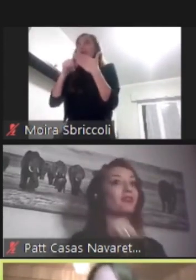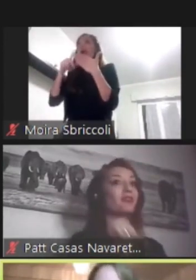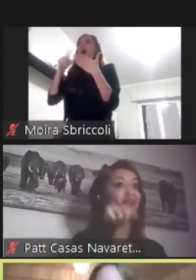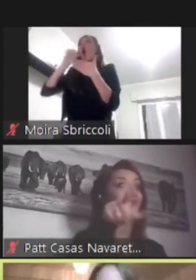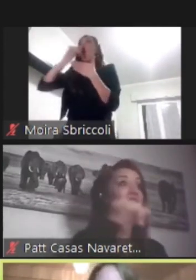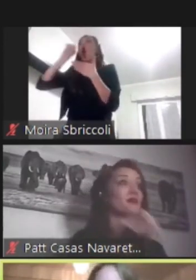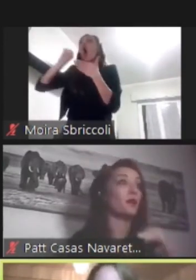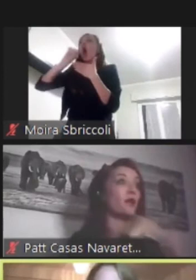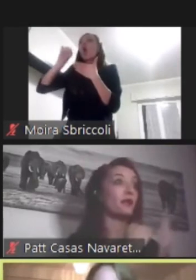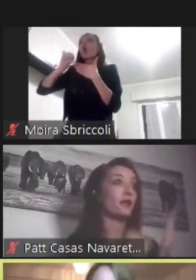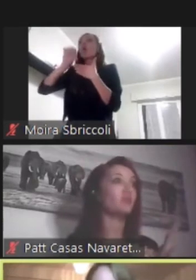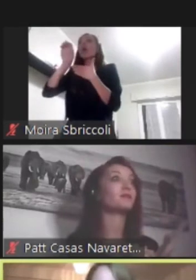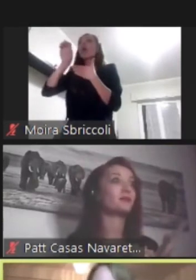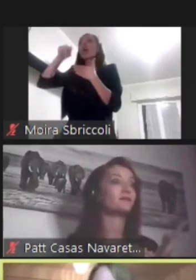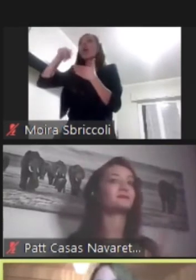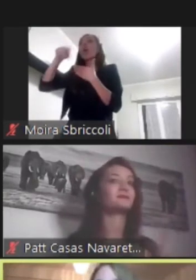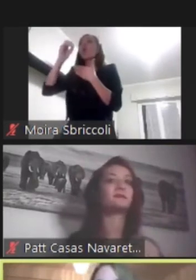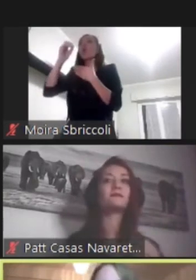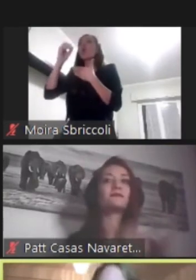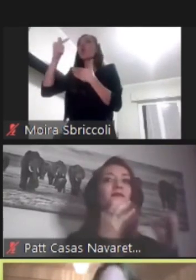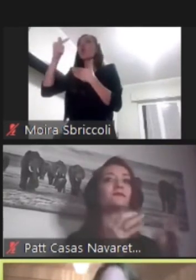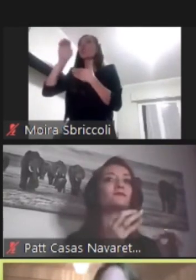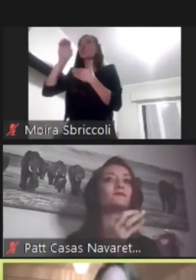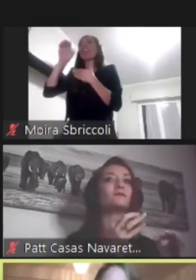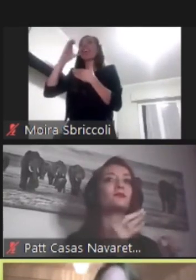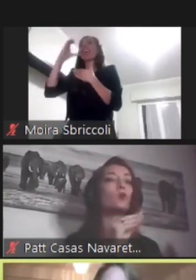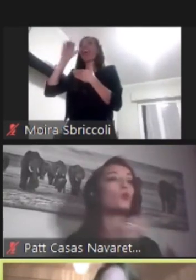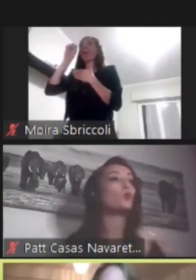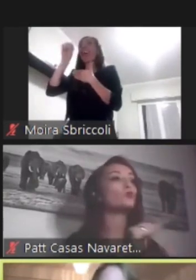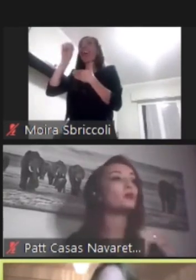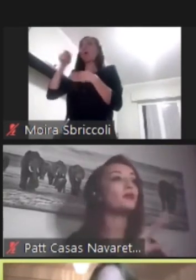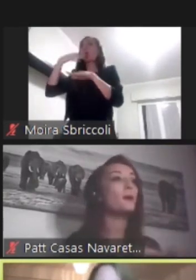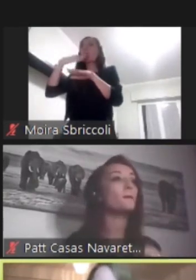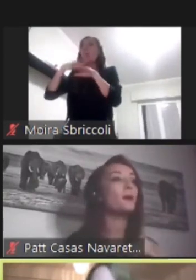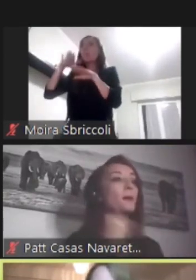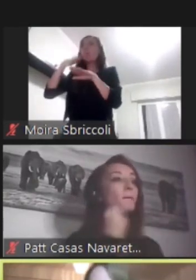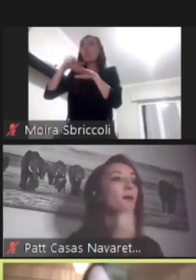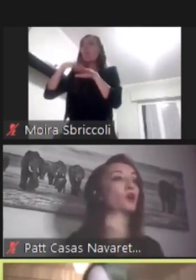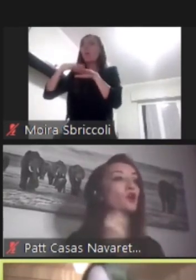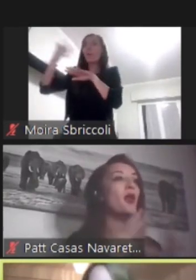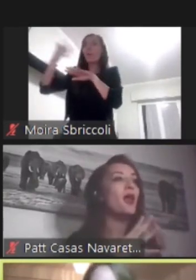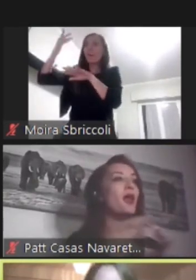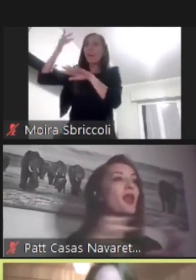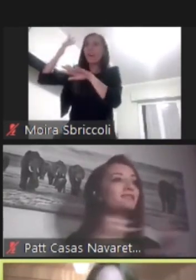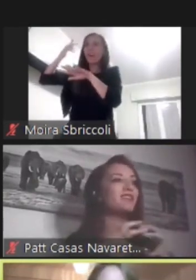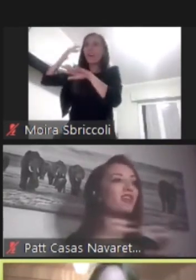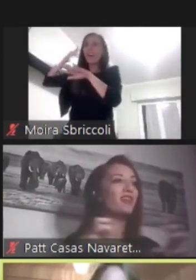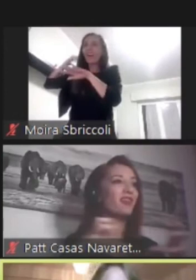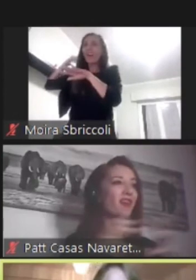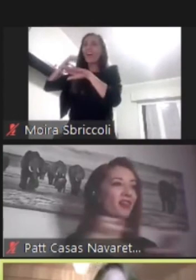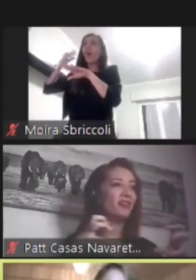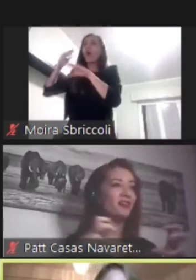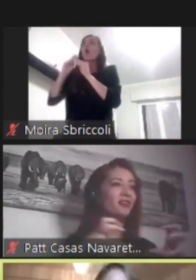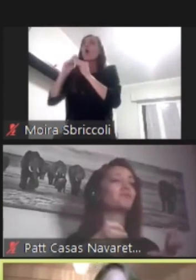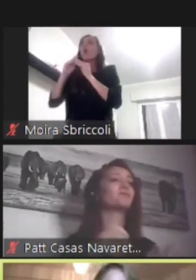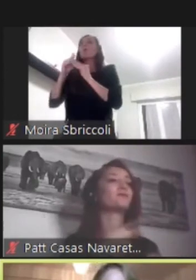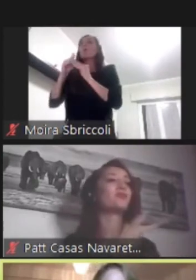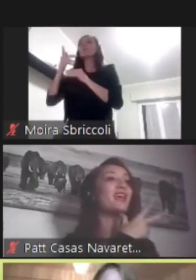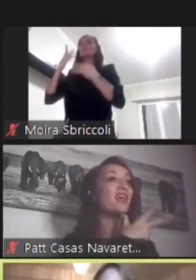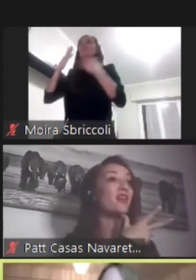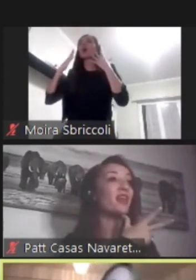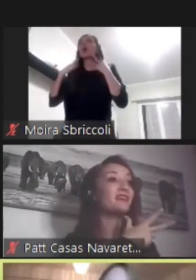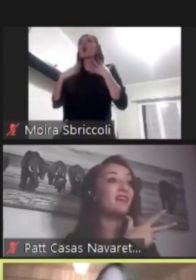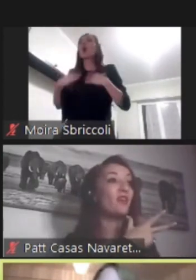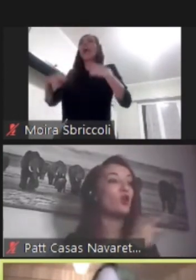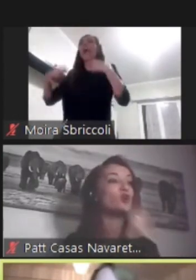elasticity, the moisture, the firmness of the skin. And during this